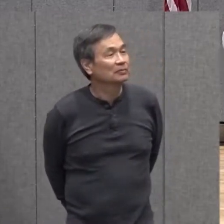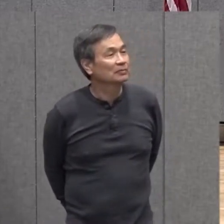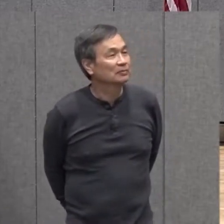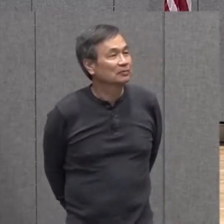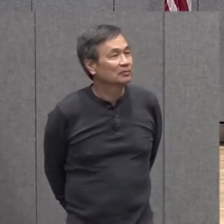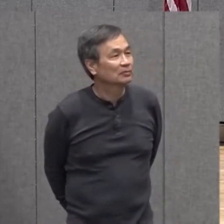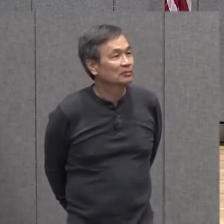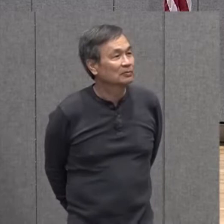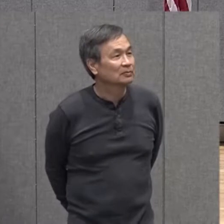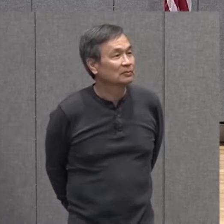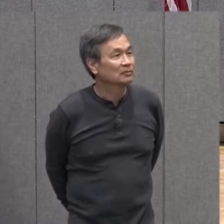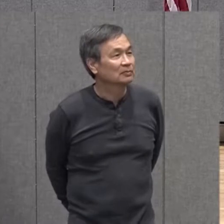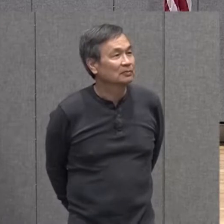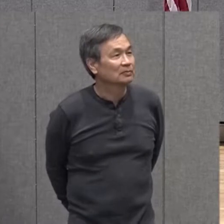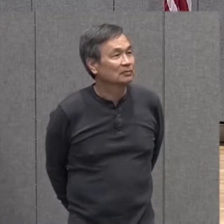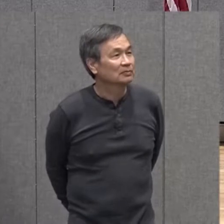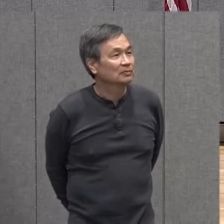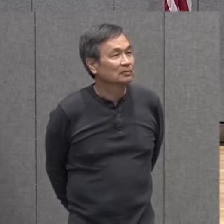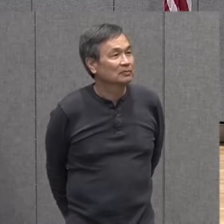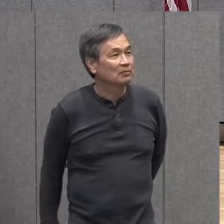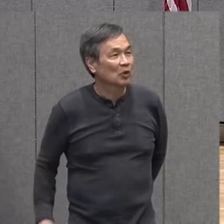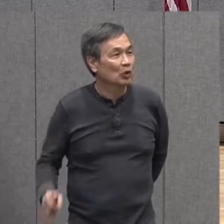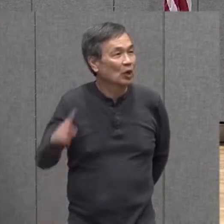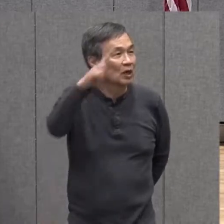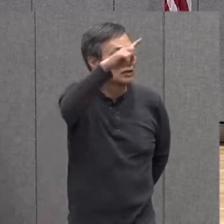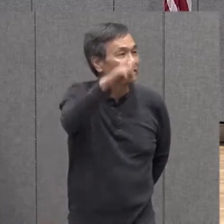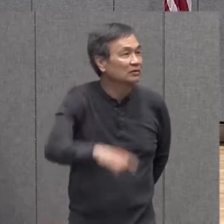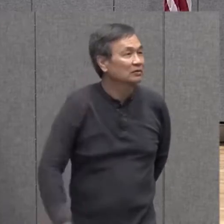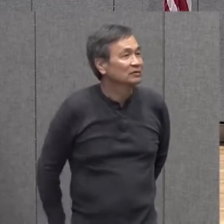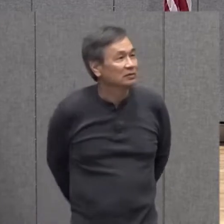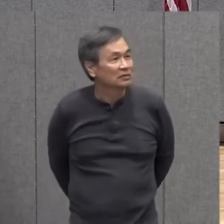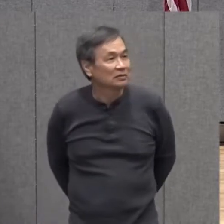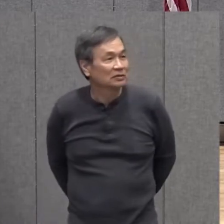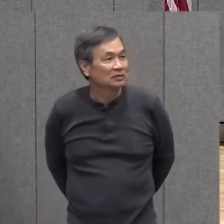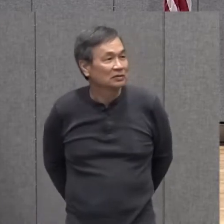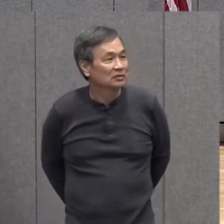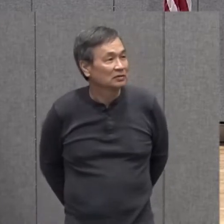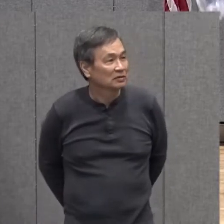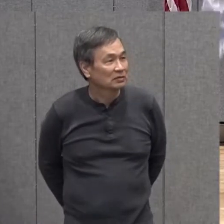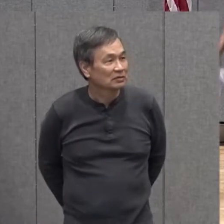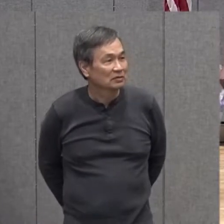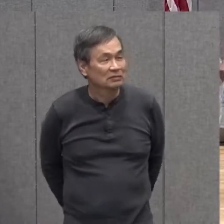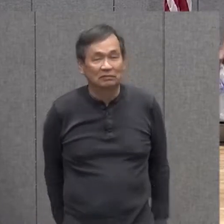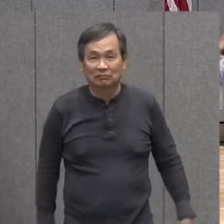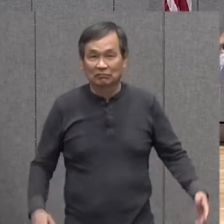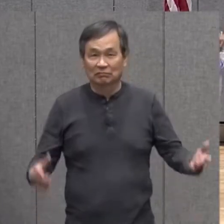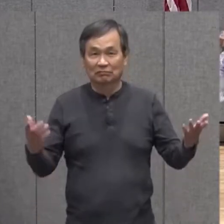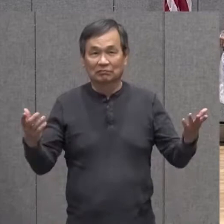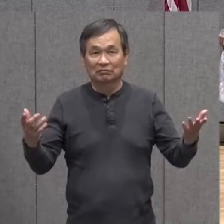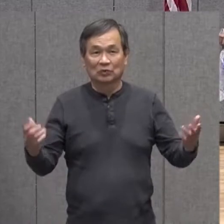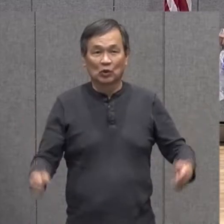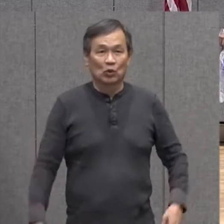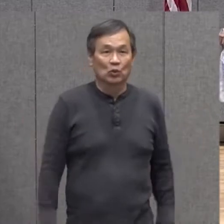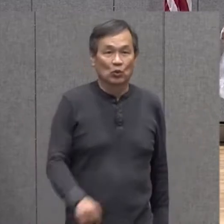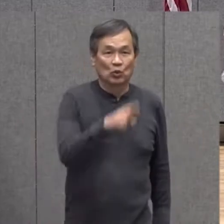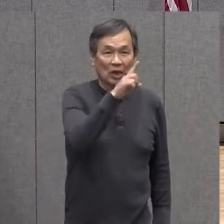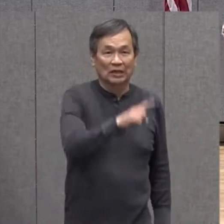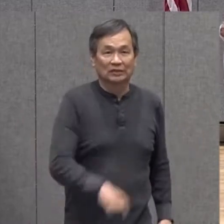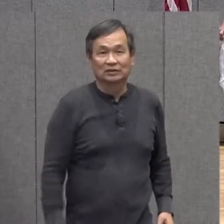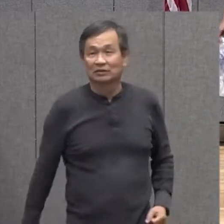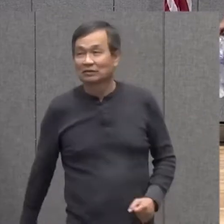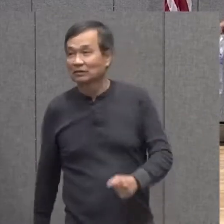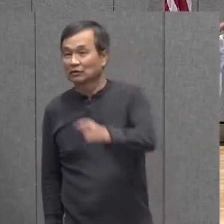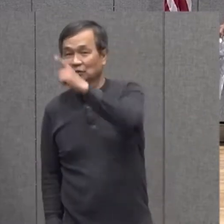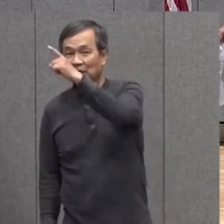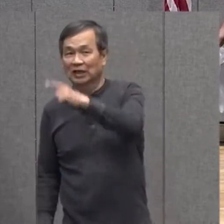segunda. Okay, so I'm going to demonstrate. So I cross it. Cruzando, I cross cruzando, it, I catch atrapamos, it, I catch atrapamos. it. Ooh,